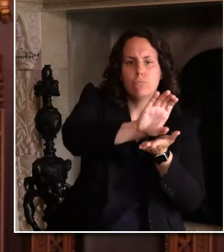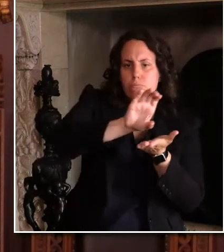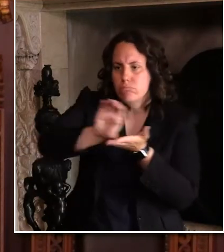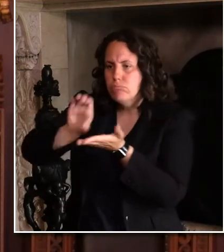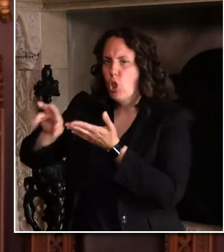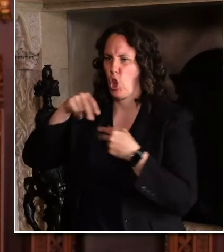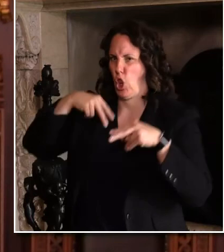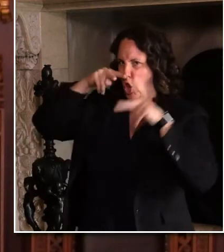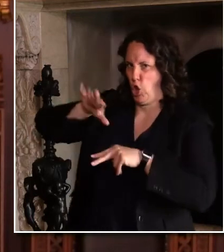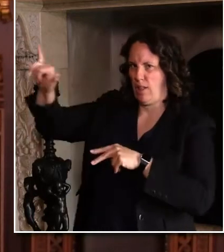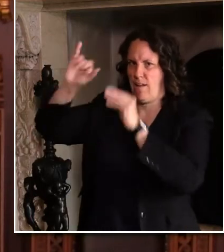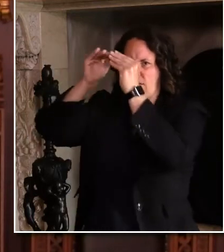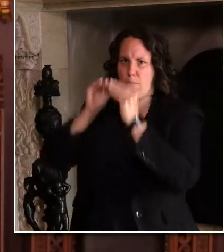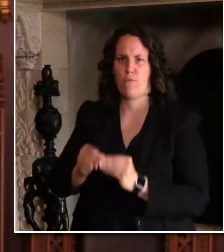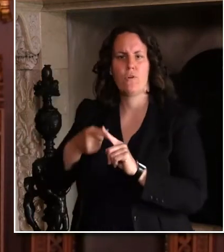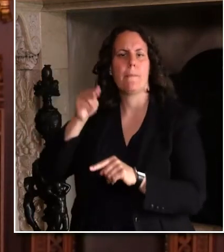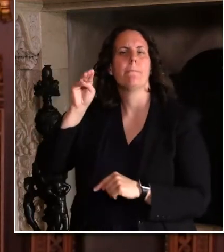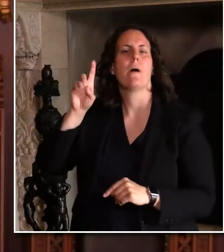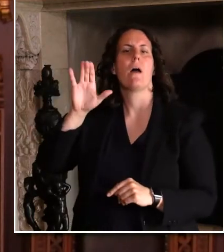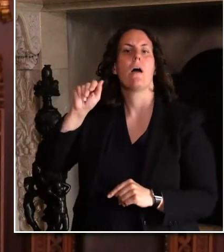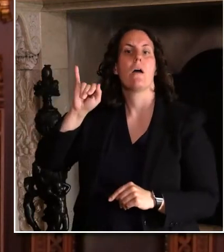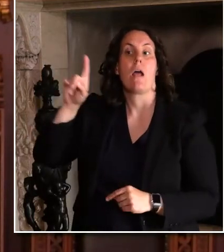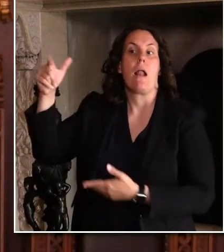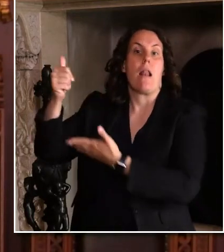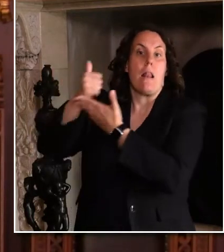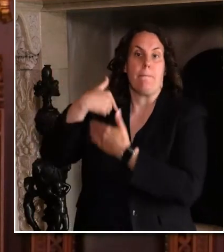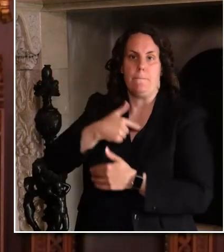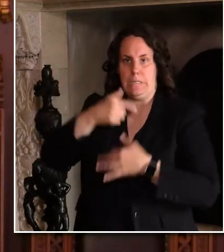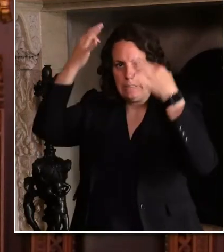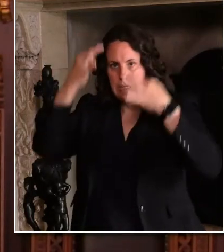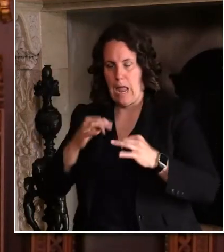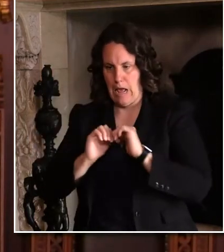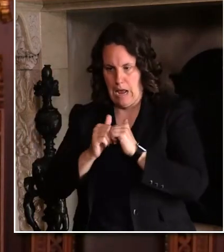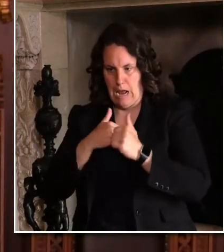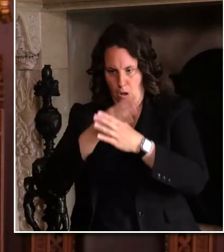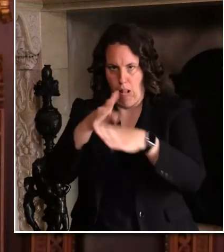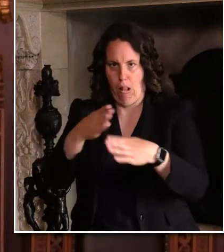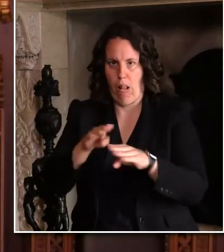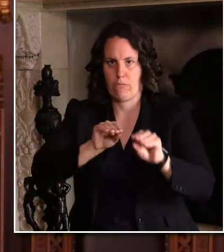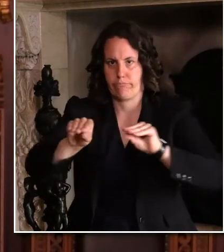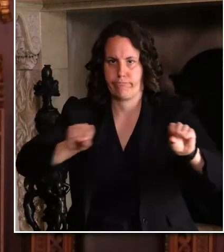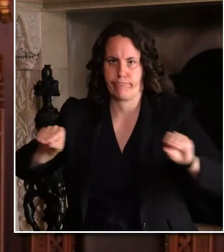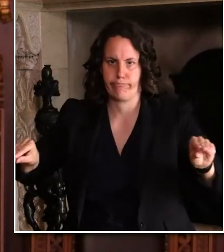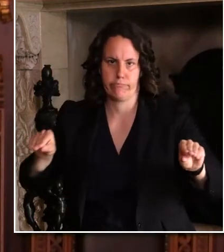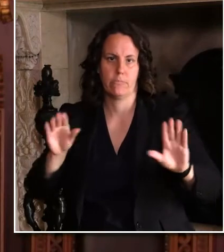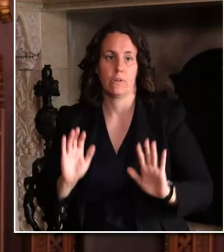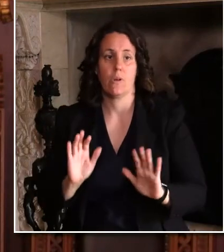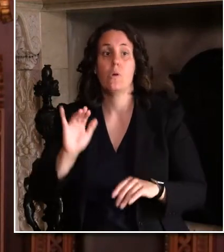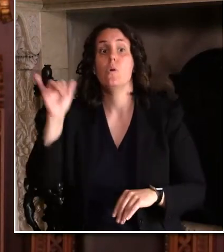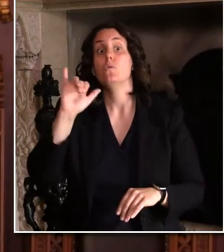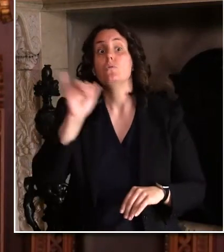just globally. And then from that, based on expenditures that have occurred.